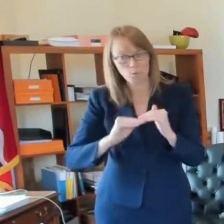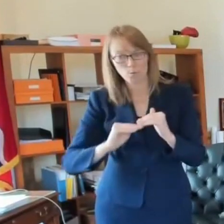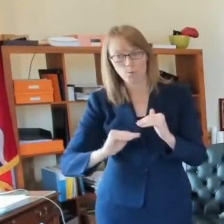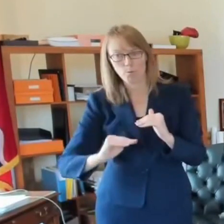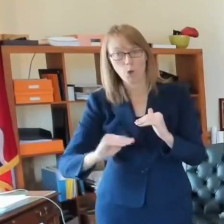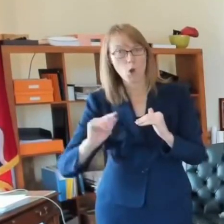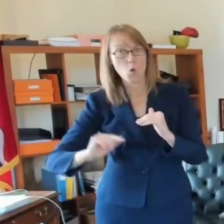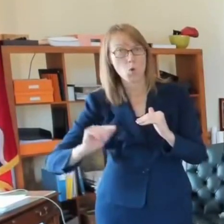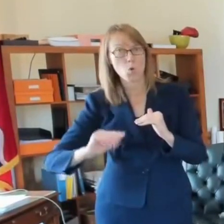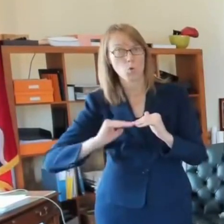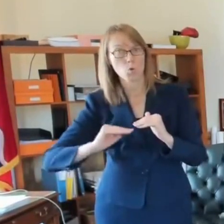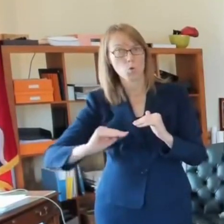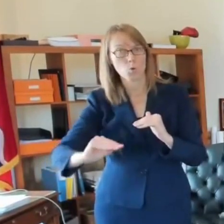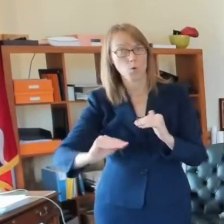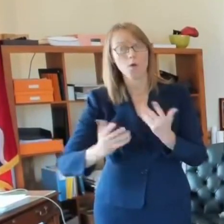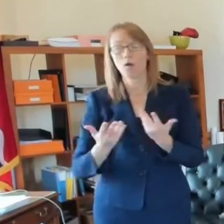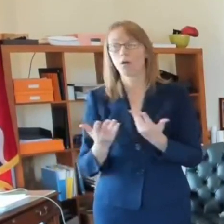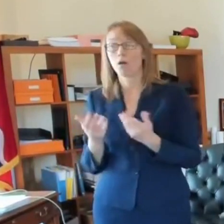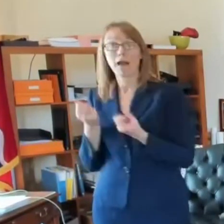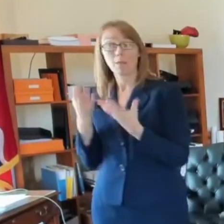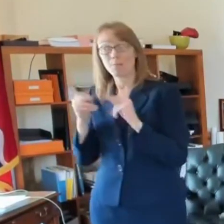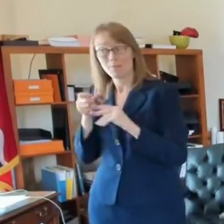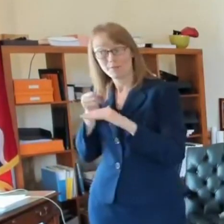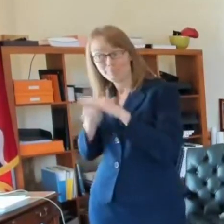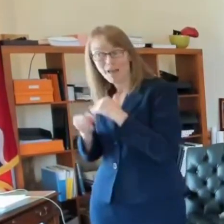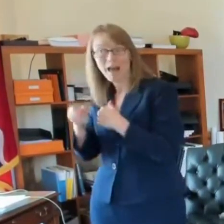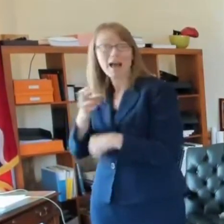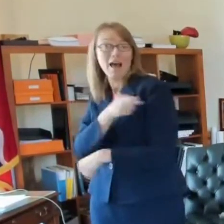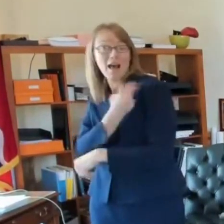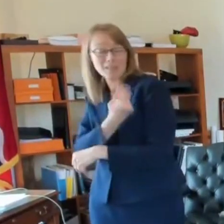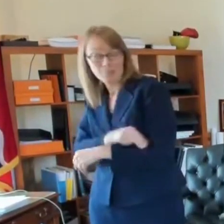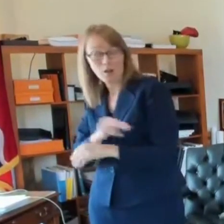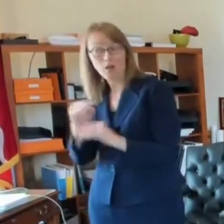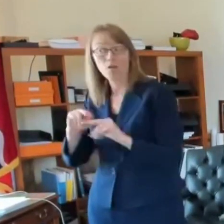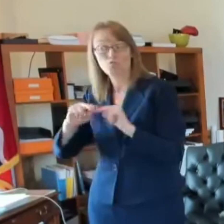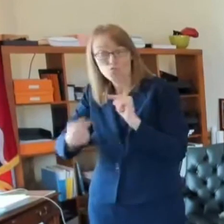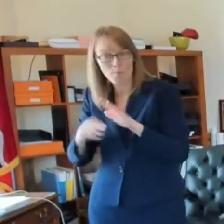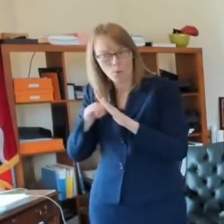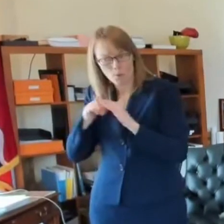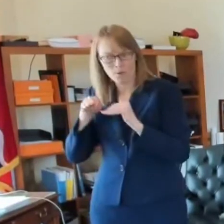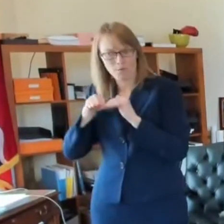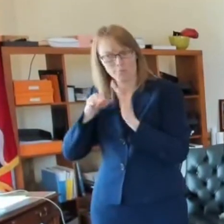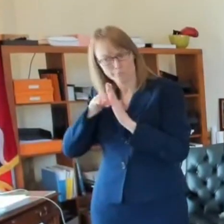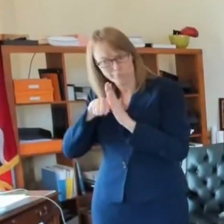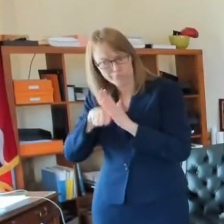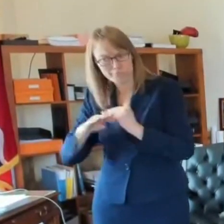see, I mean, I anticipate that we're going to be wearing masks for a good long while.